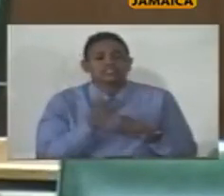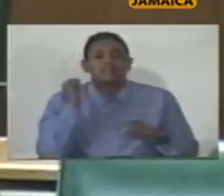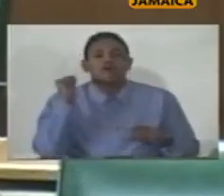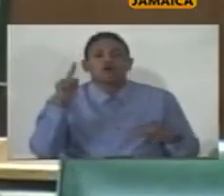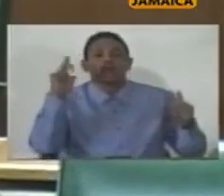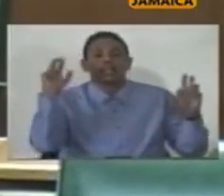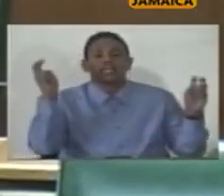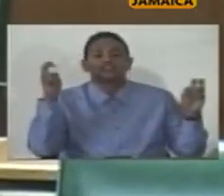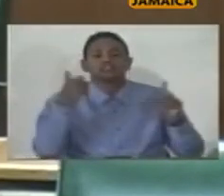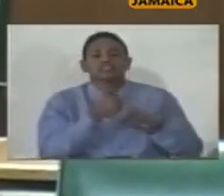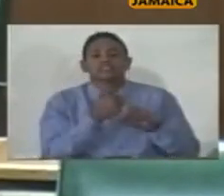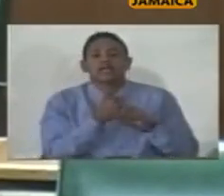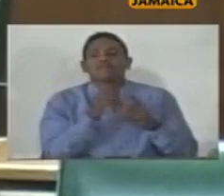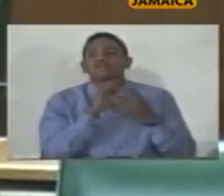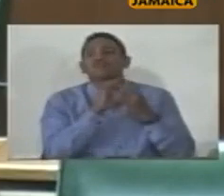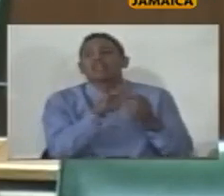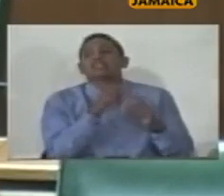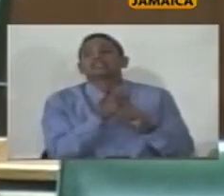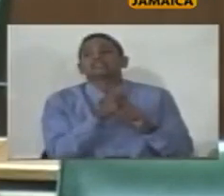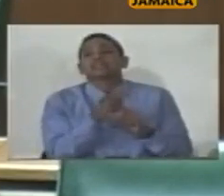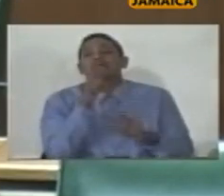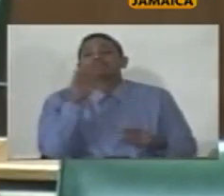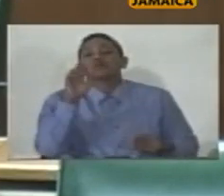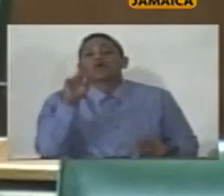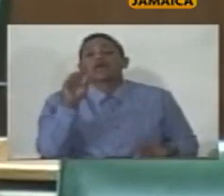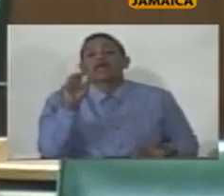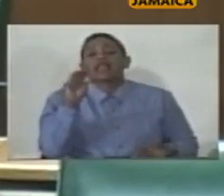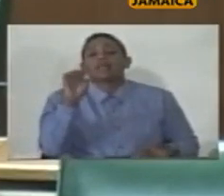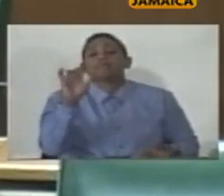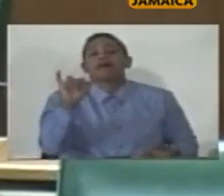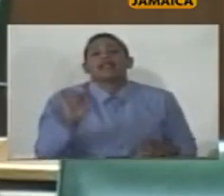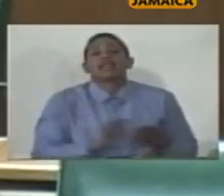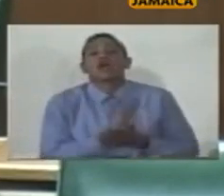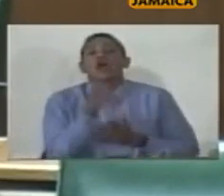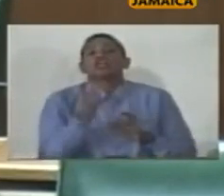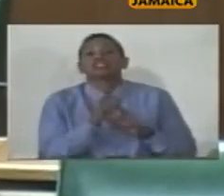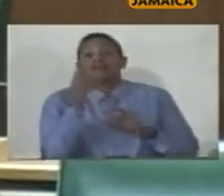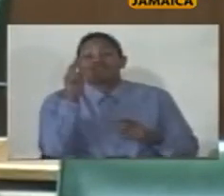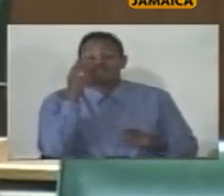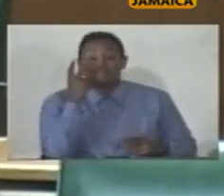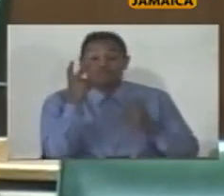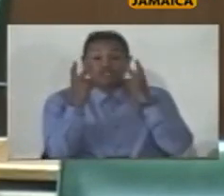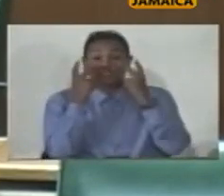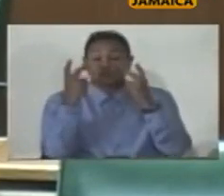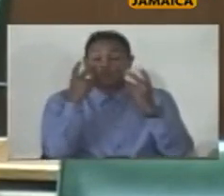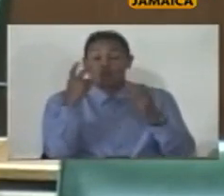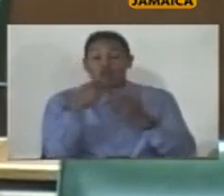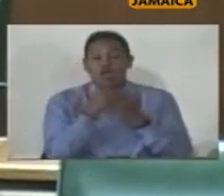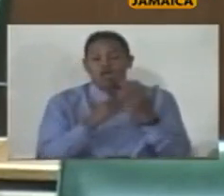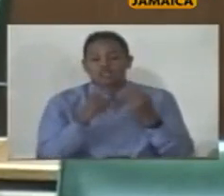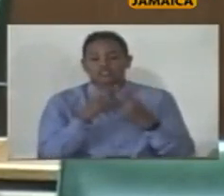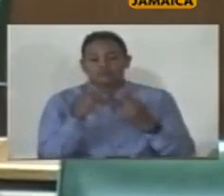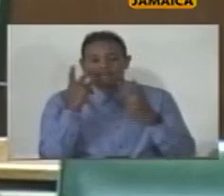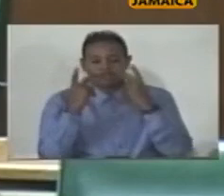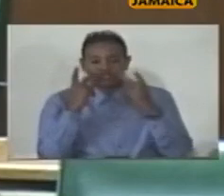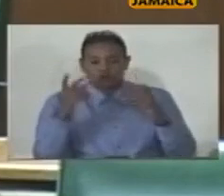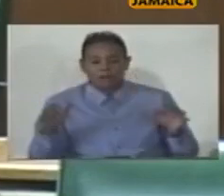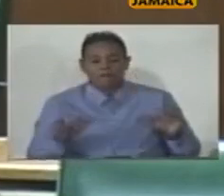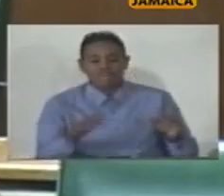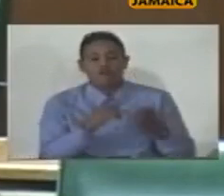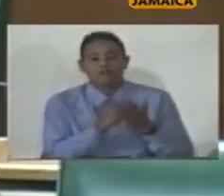relating to the Edna Manley College of the Visual Arts visual and performing arts.